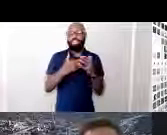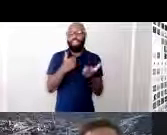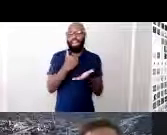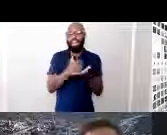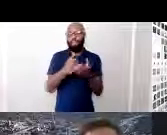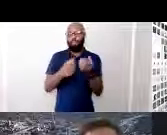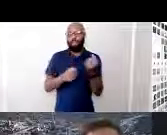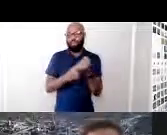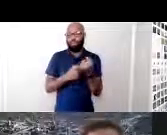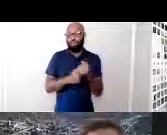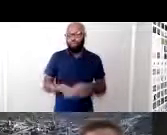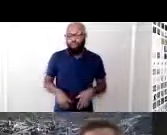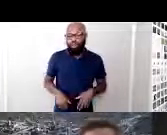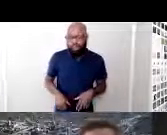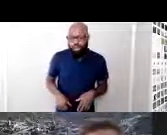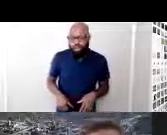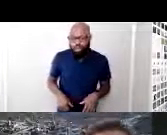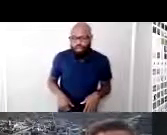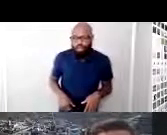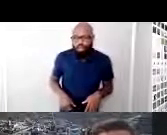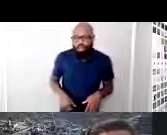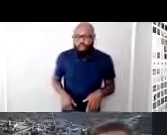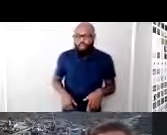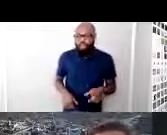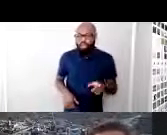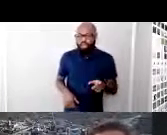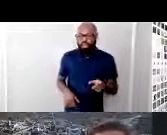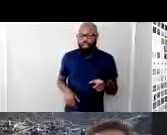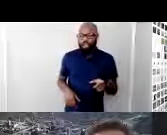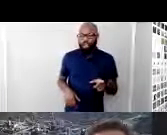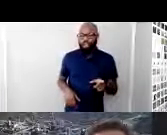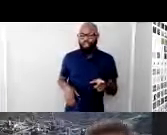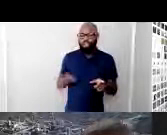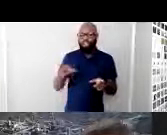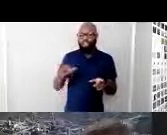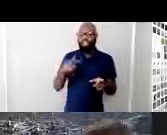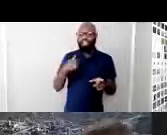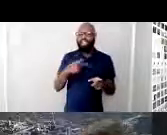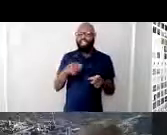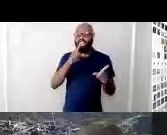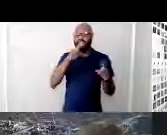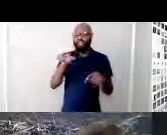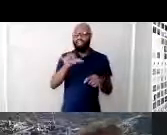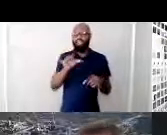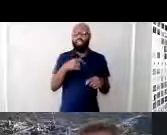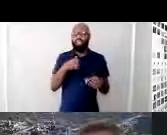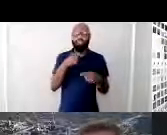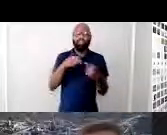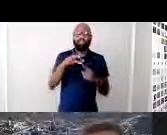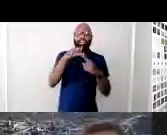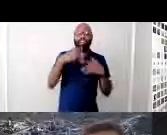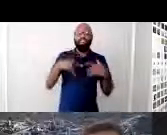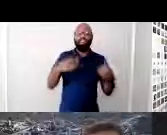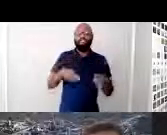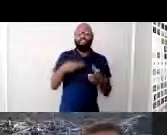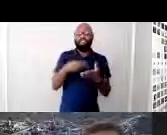I'd say, Blue, that, this is basically our the special events funding is the special events funding. I think Justin outlined that.